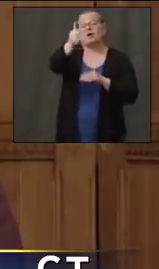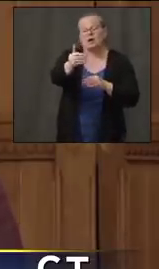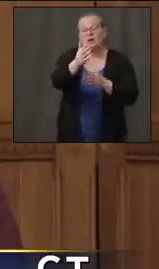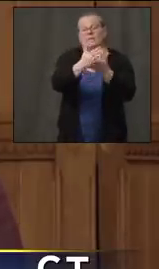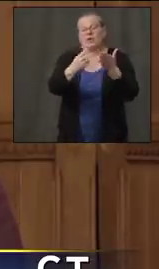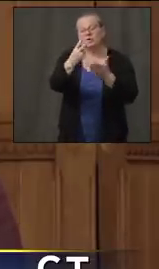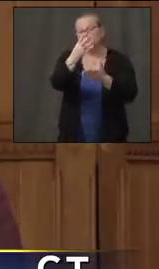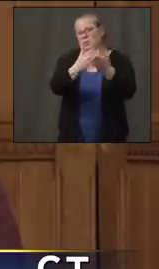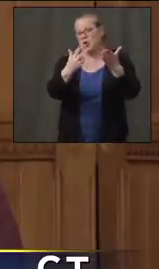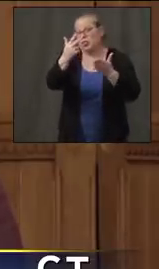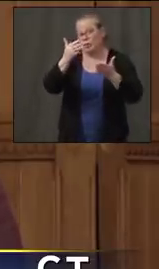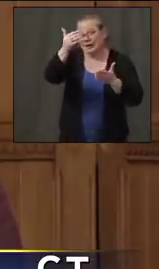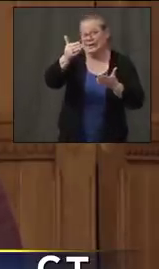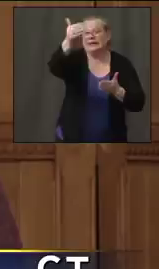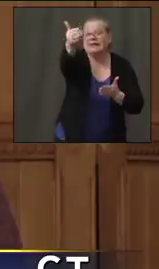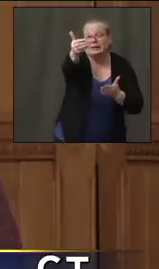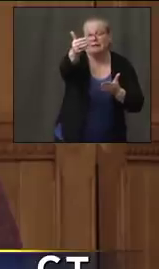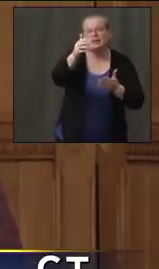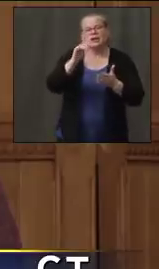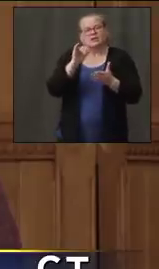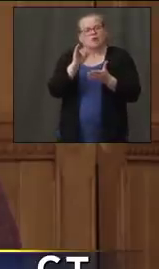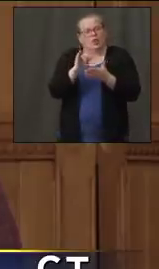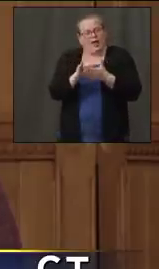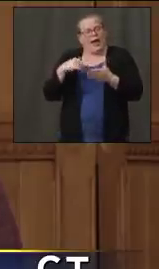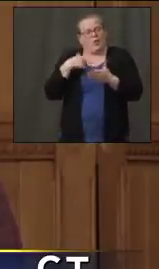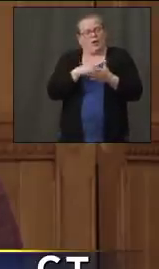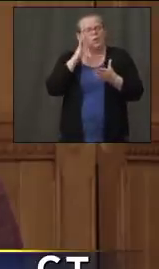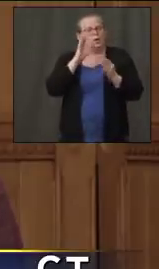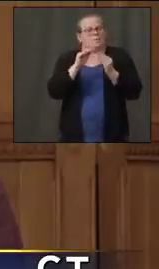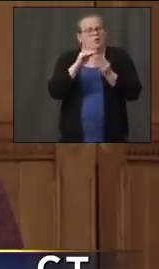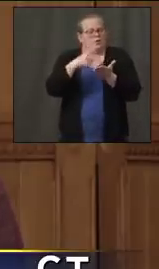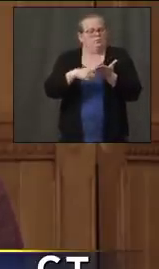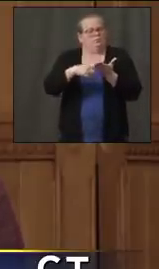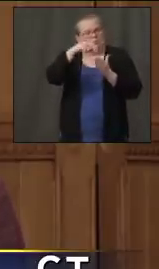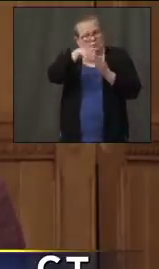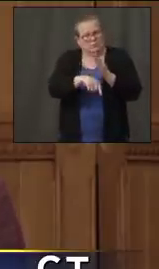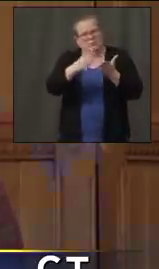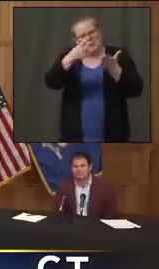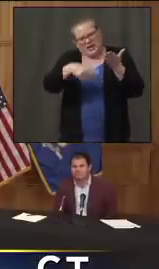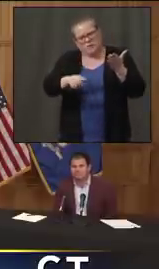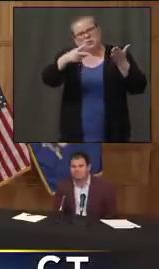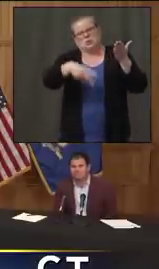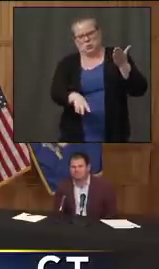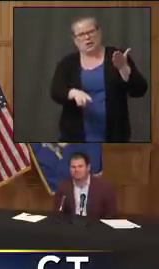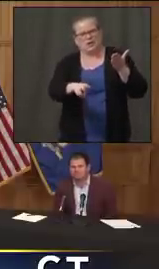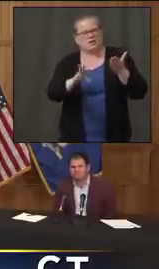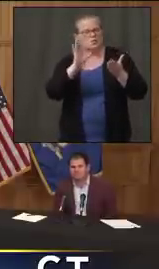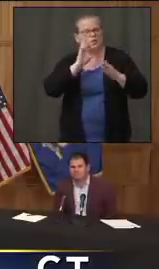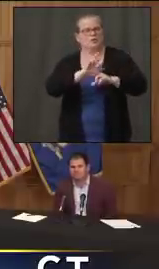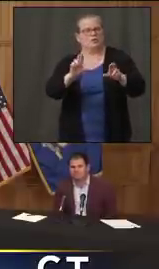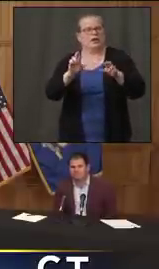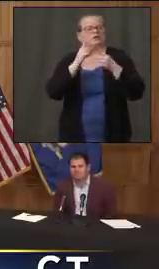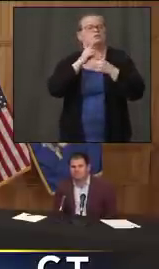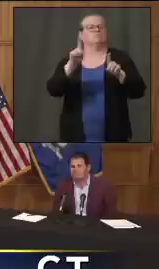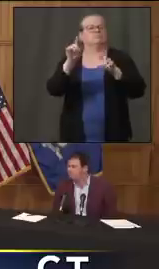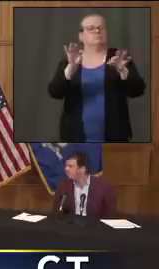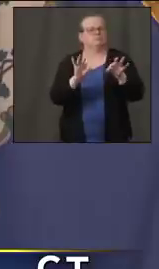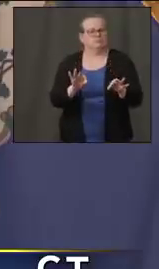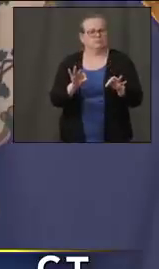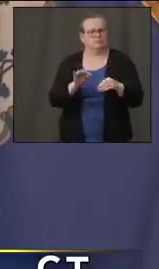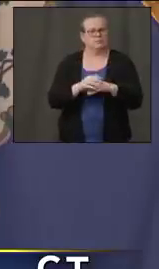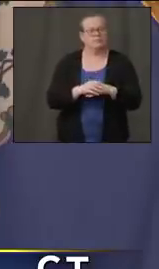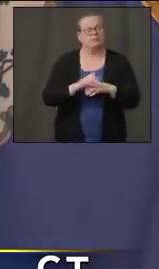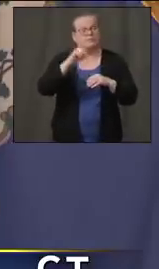potentially late next week or early the following week. So stay tuned on that. I'd only add that our regional governors, when we